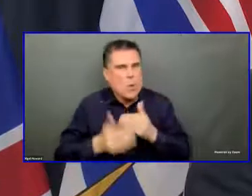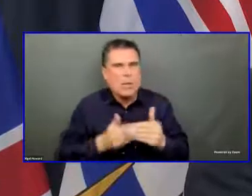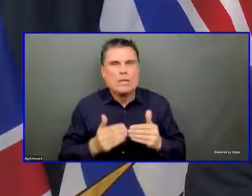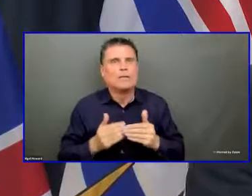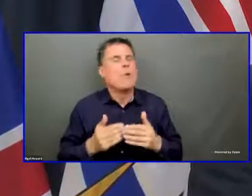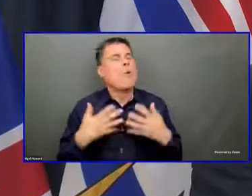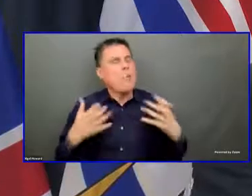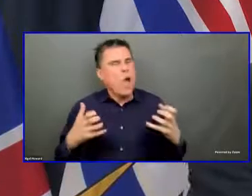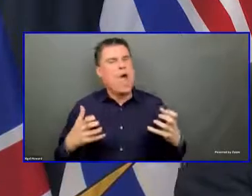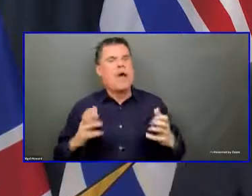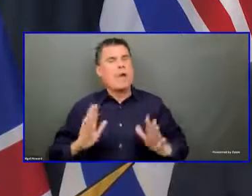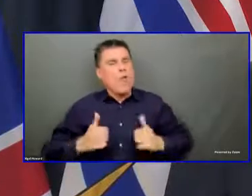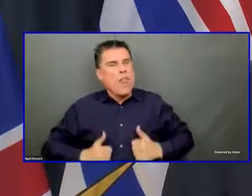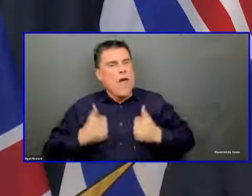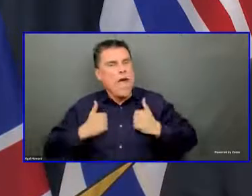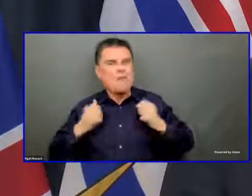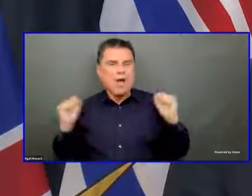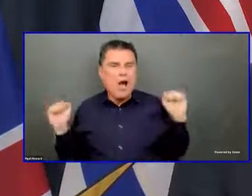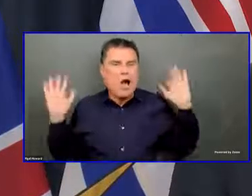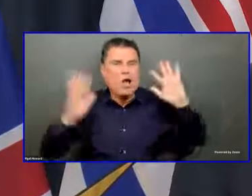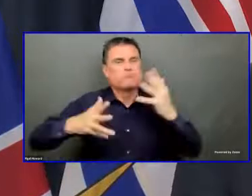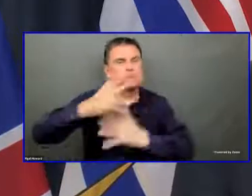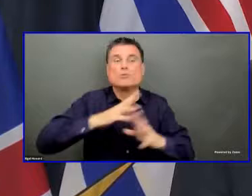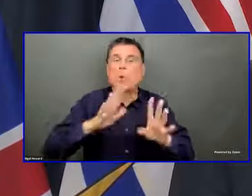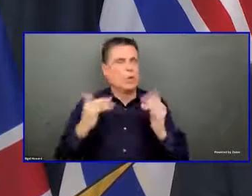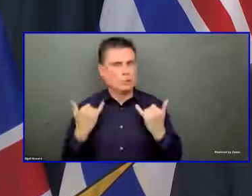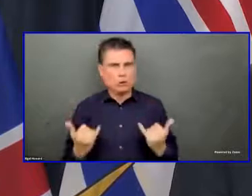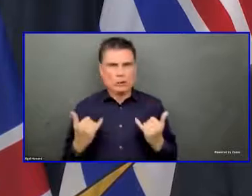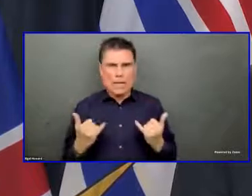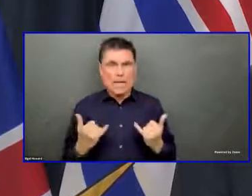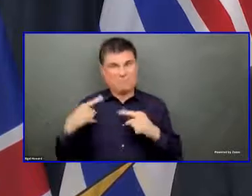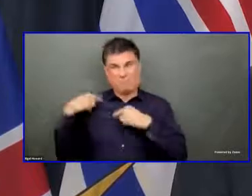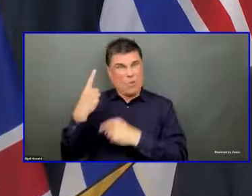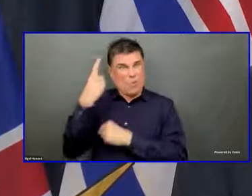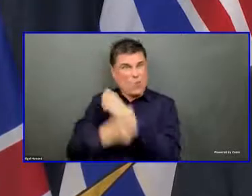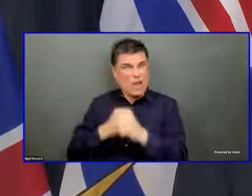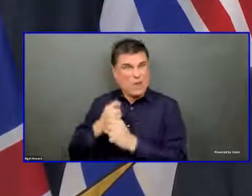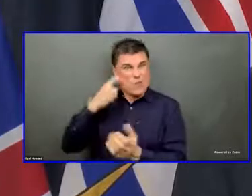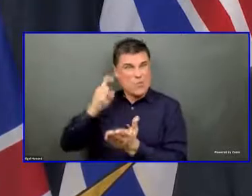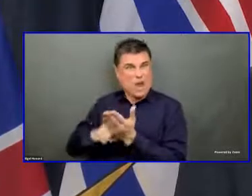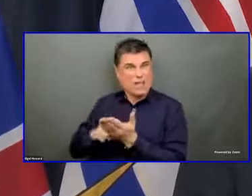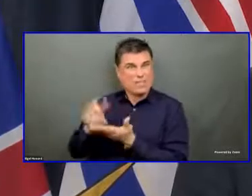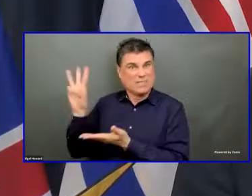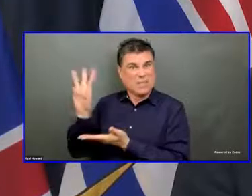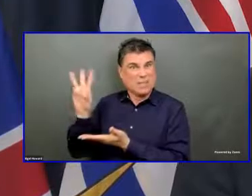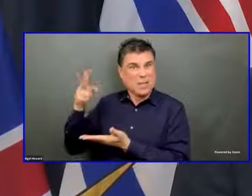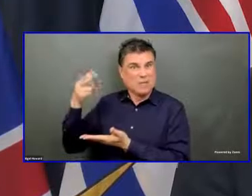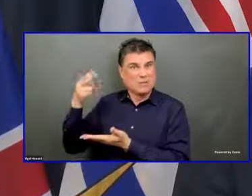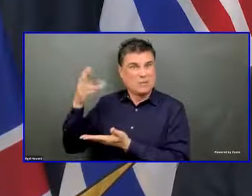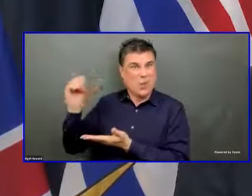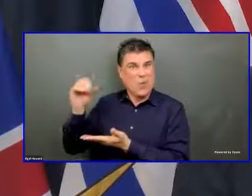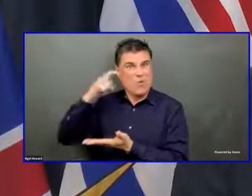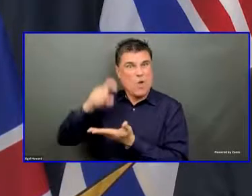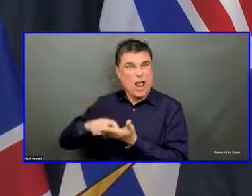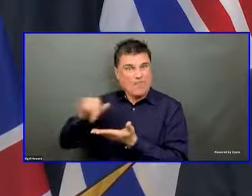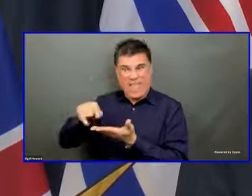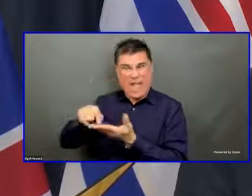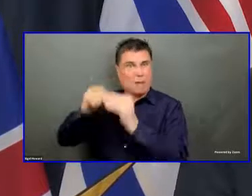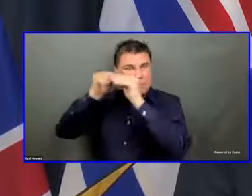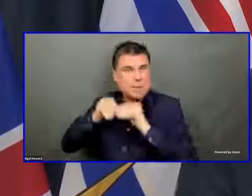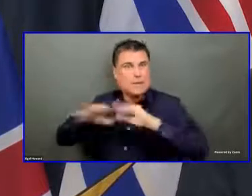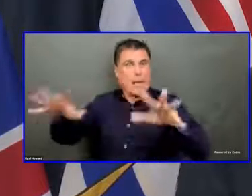anniversary of the World Health Organization's declaration of the pandemic. Not just on all that we've